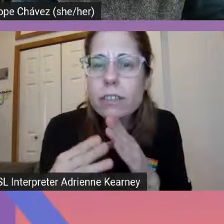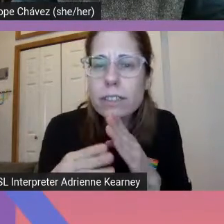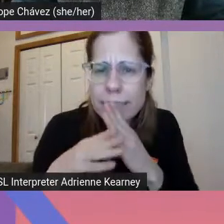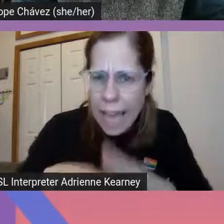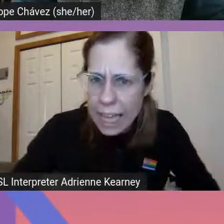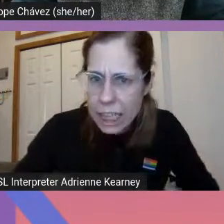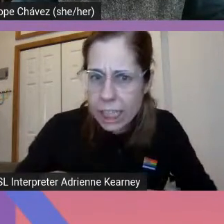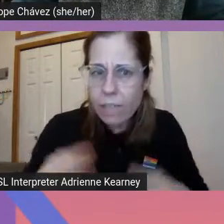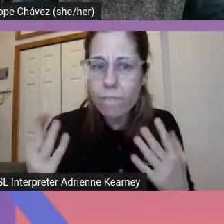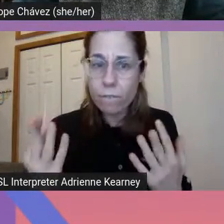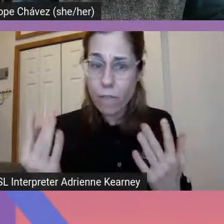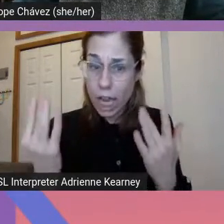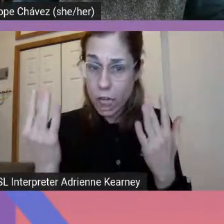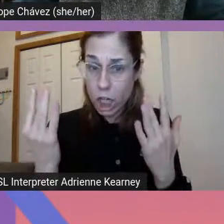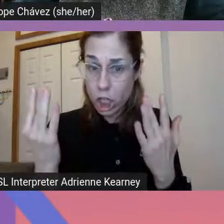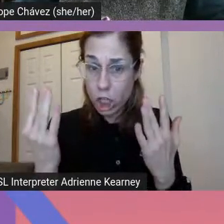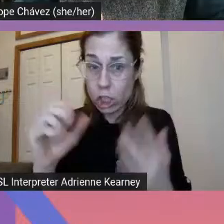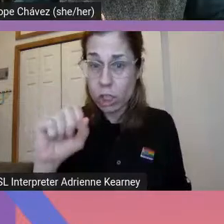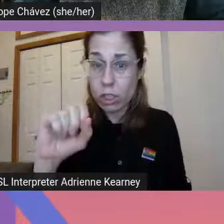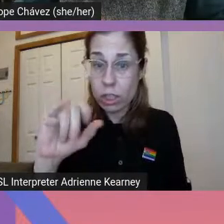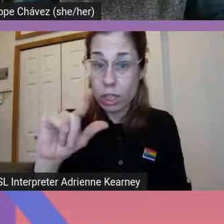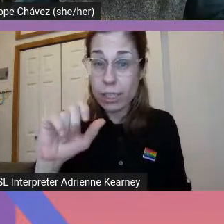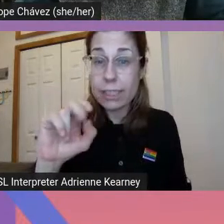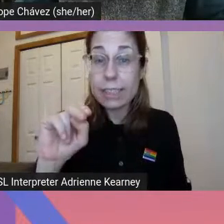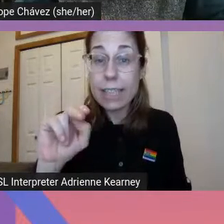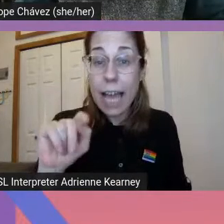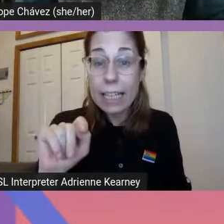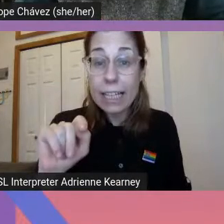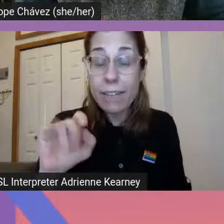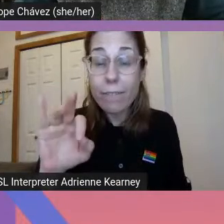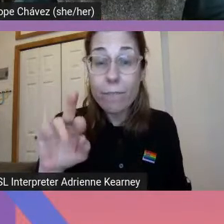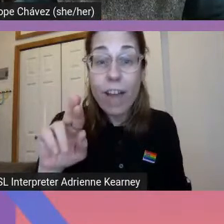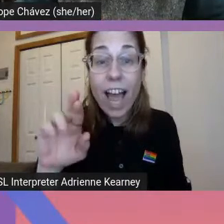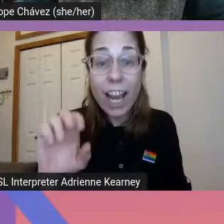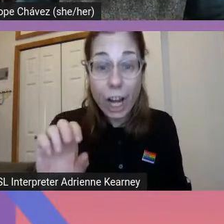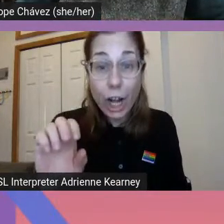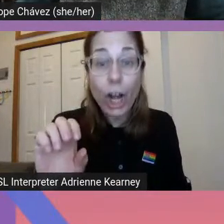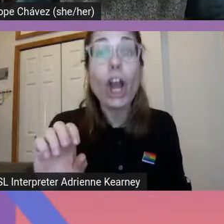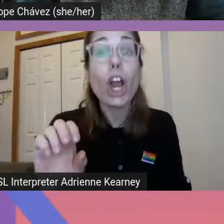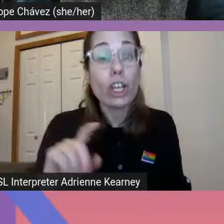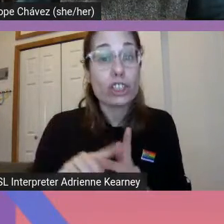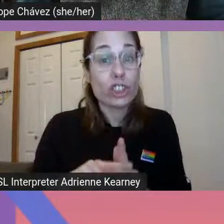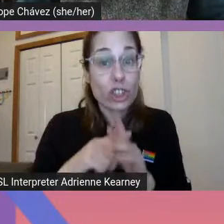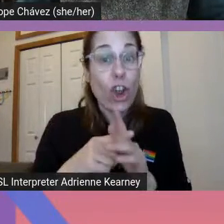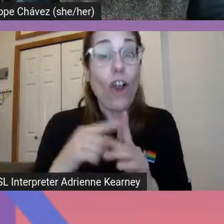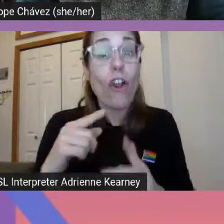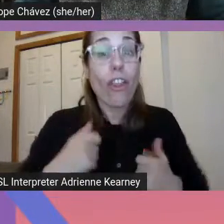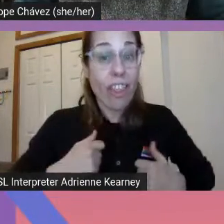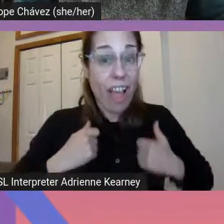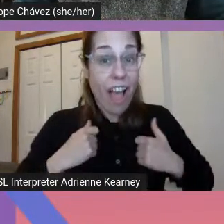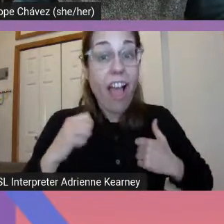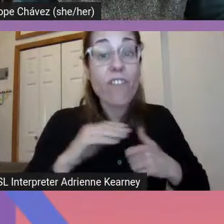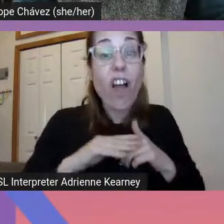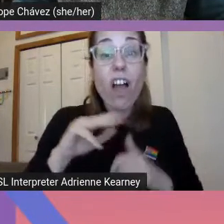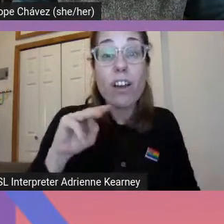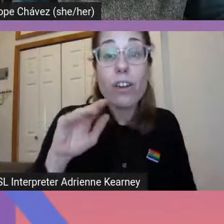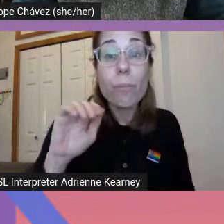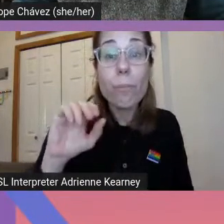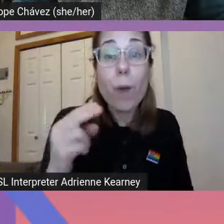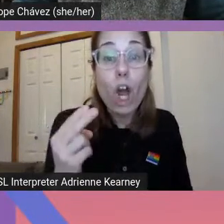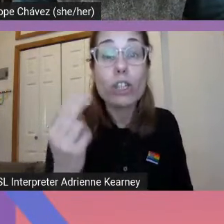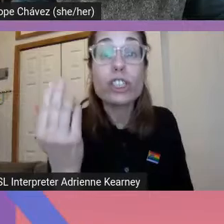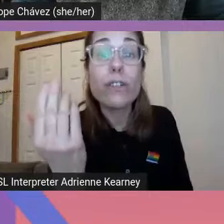live on March 15th at 7 p.m. And you can register at our website,